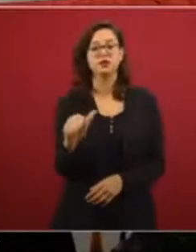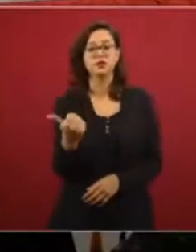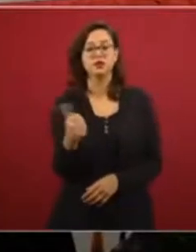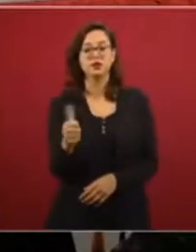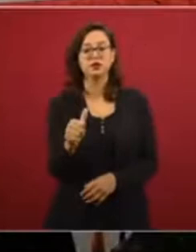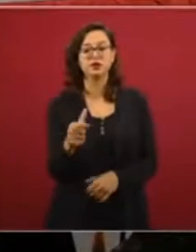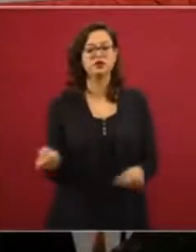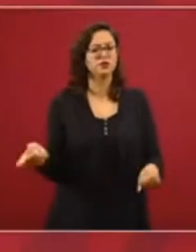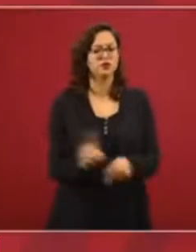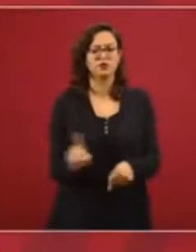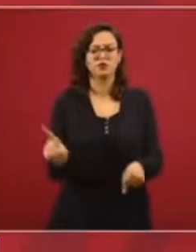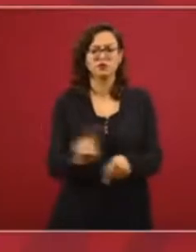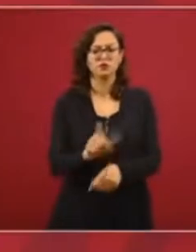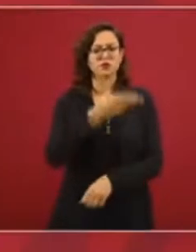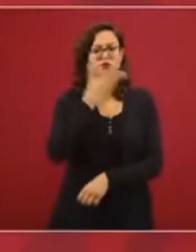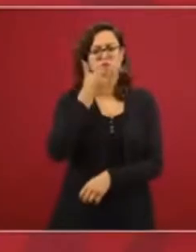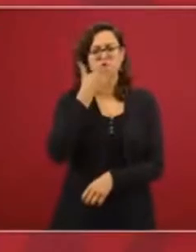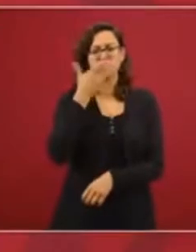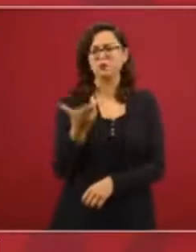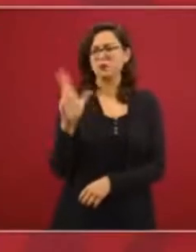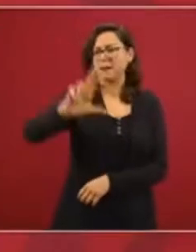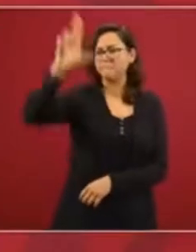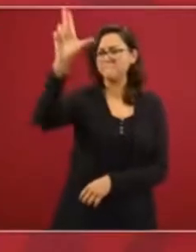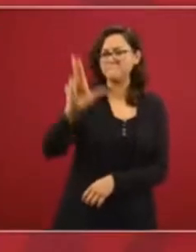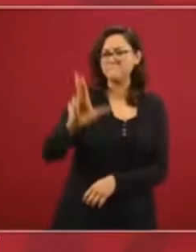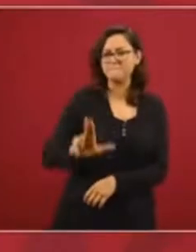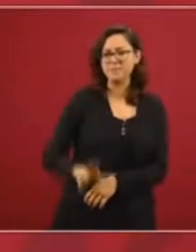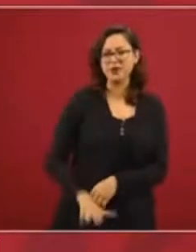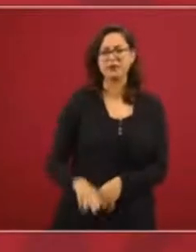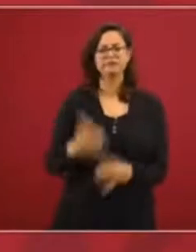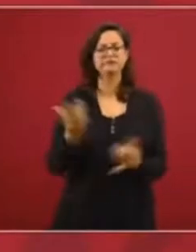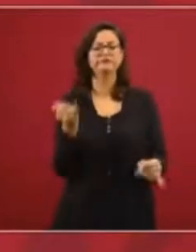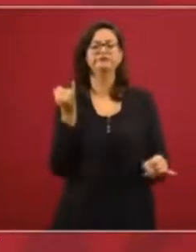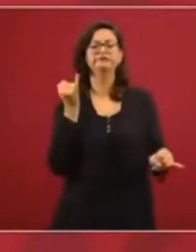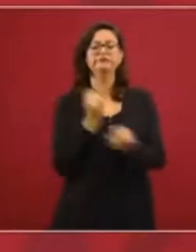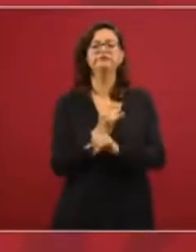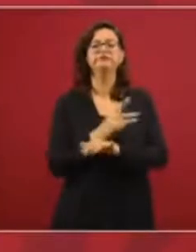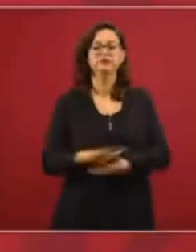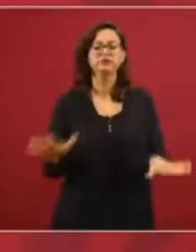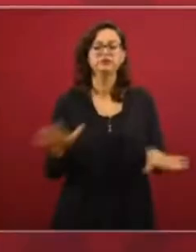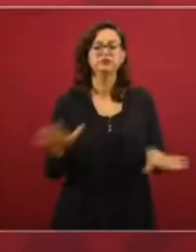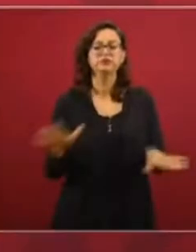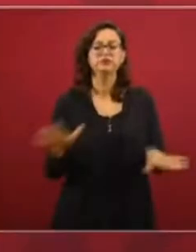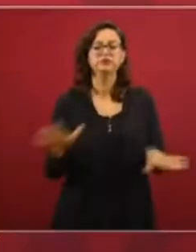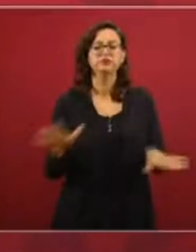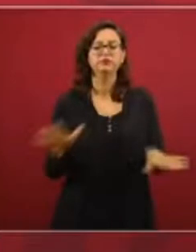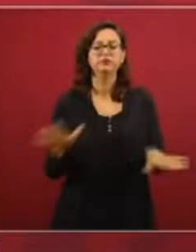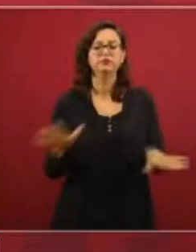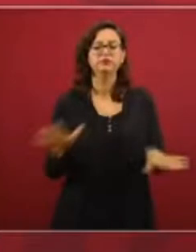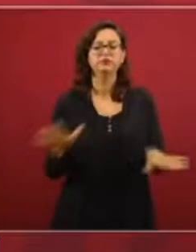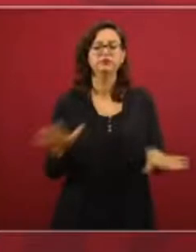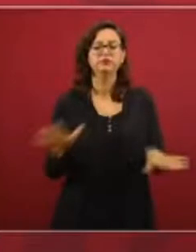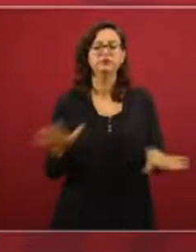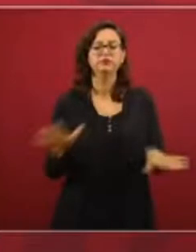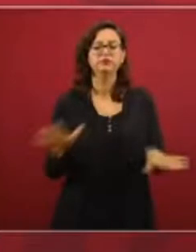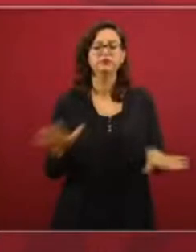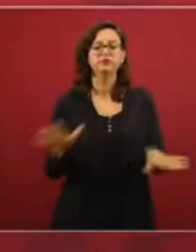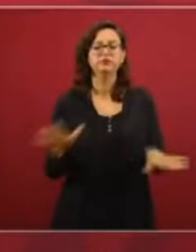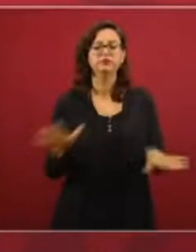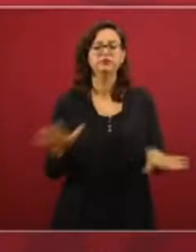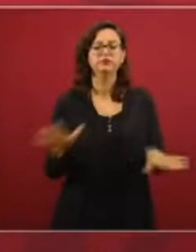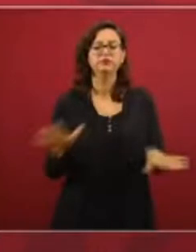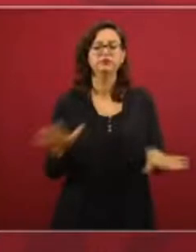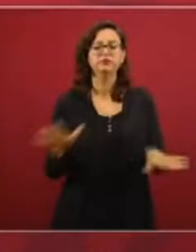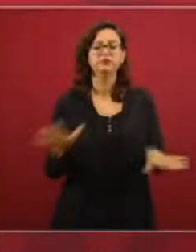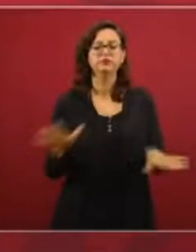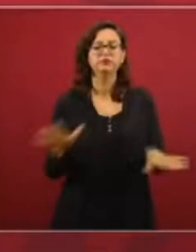los martes, se va a informar sobre el tema de salud. As every Tuesday, we